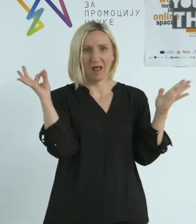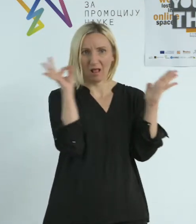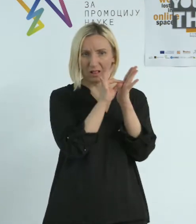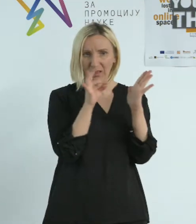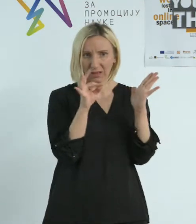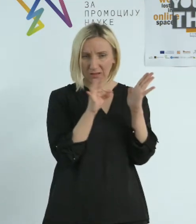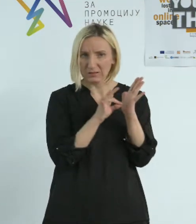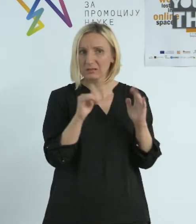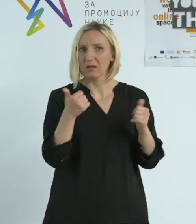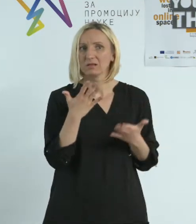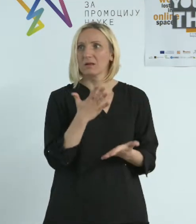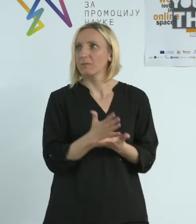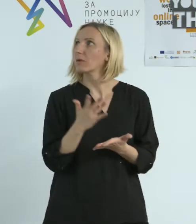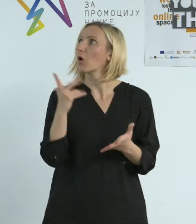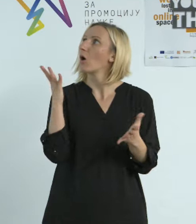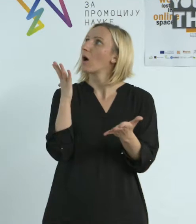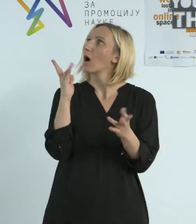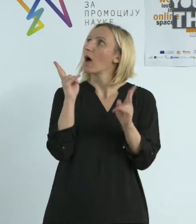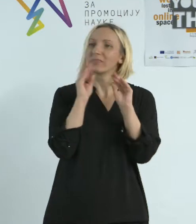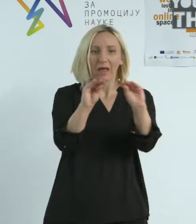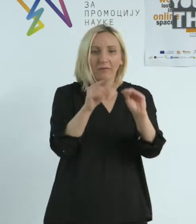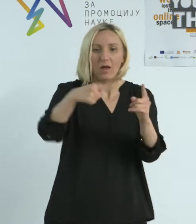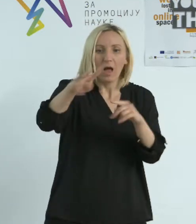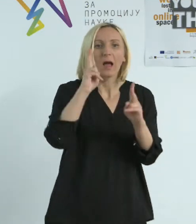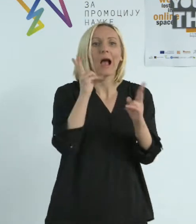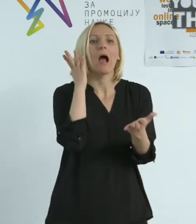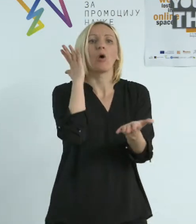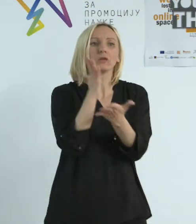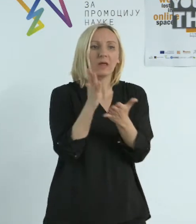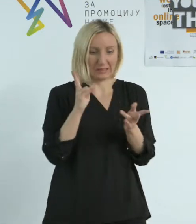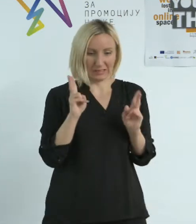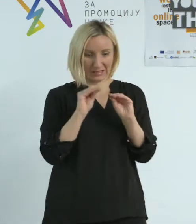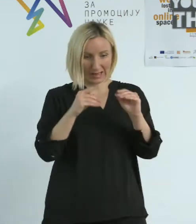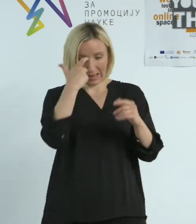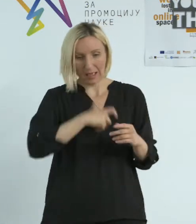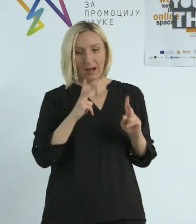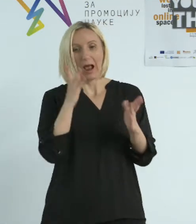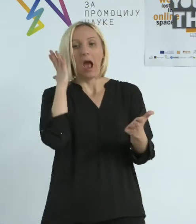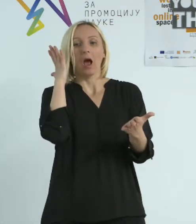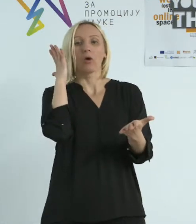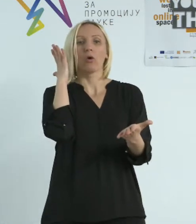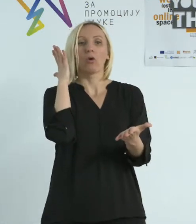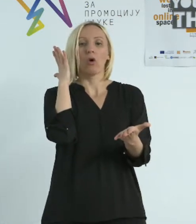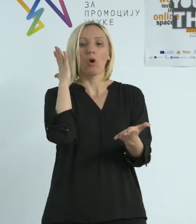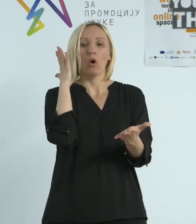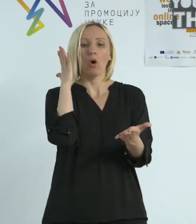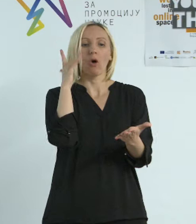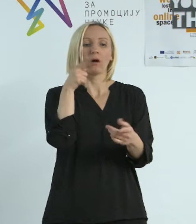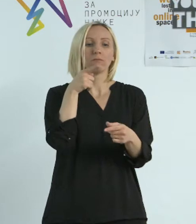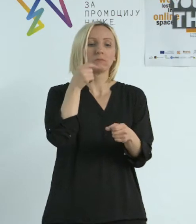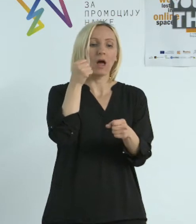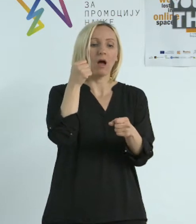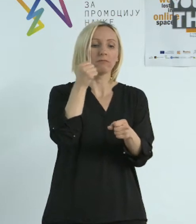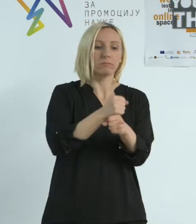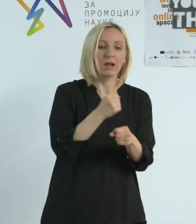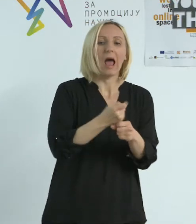to involve them, to facilitate them how to deal, to trainers, how to deal with democratic processes and